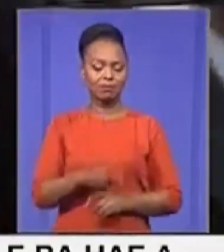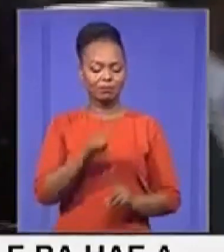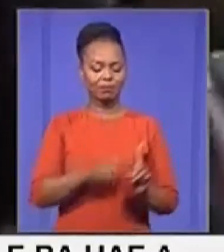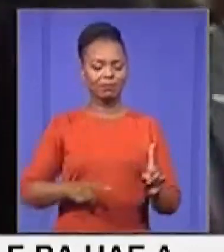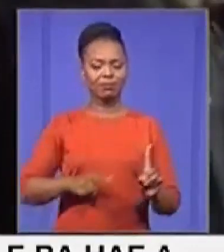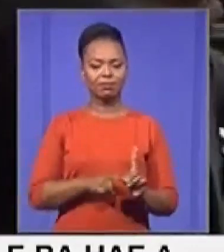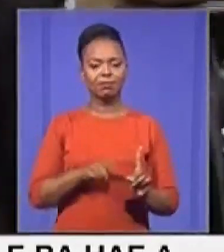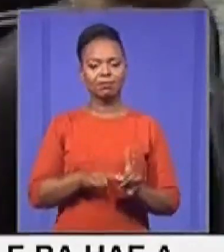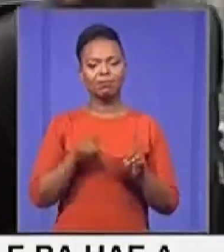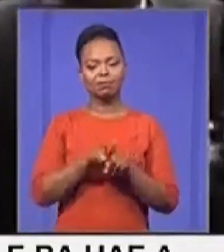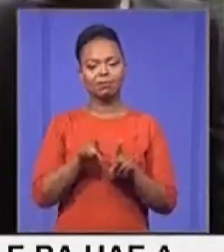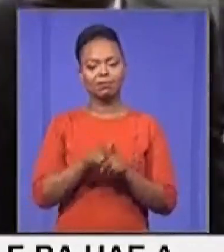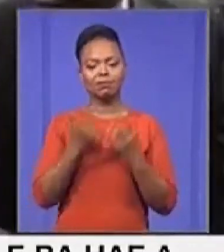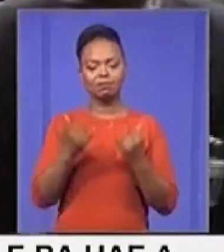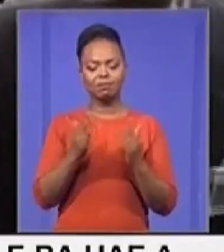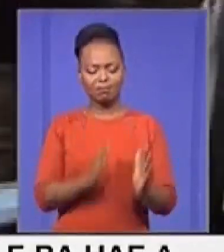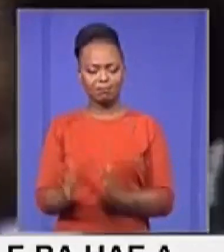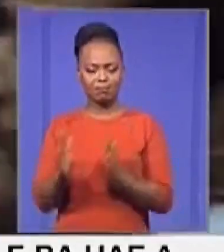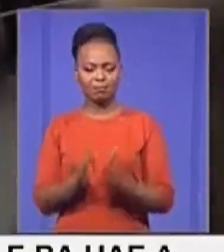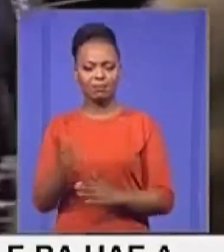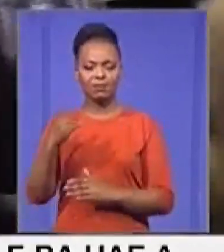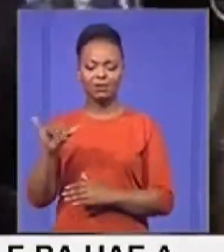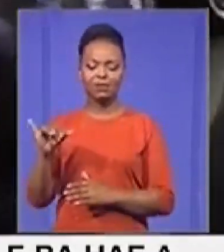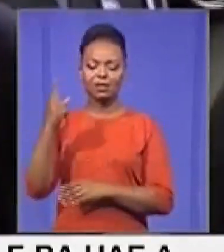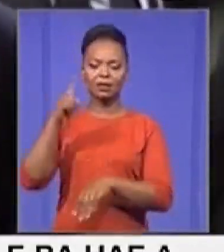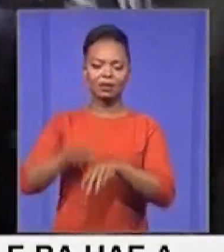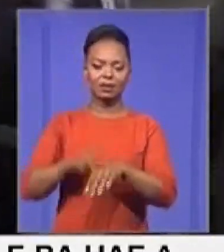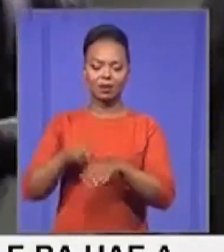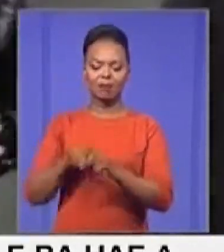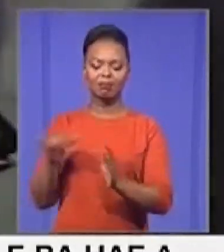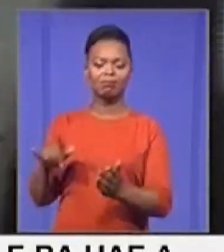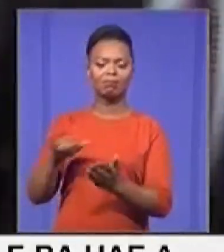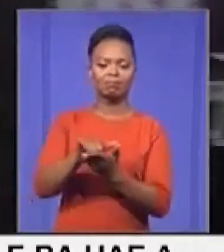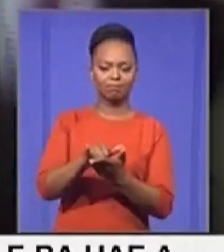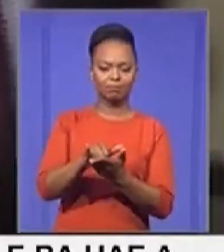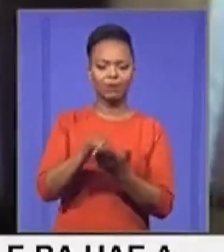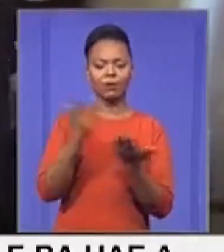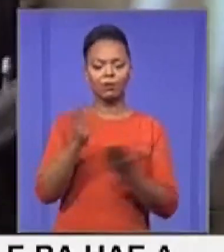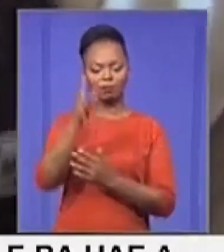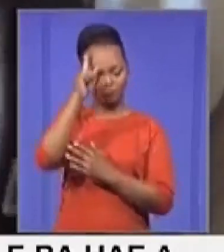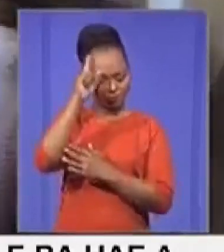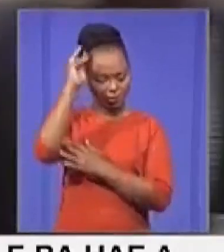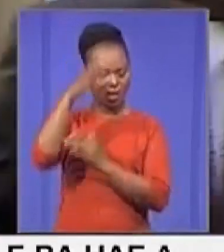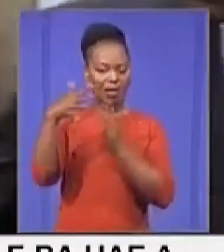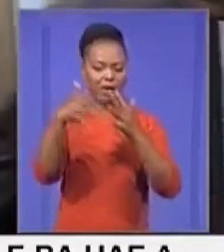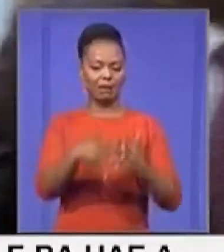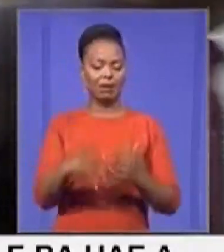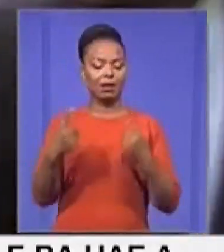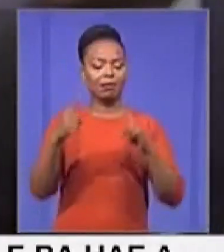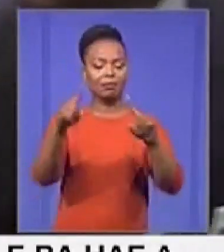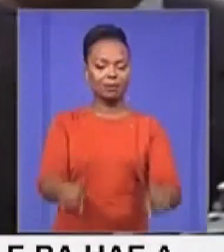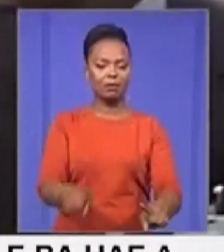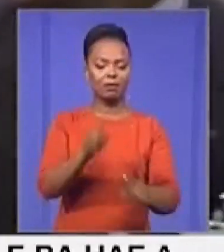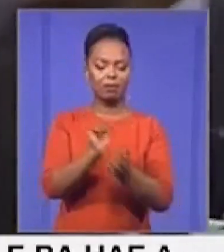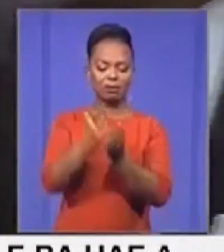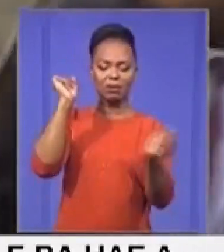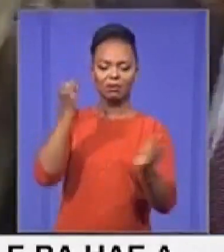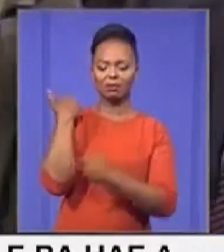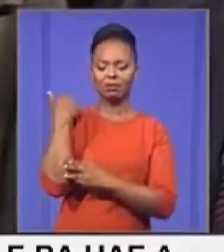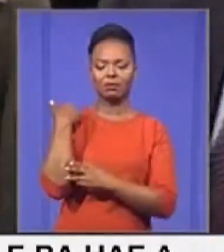Belafonte e bile karolo ya moifo wa ditlhophiso tsa leeto la pele la mopresidente wa mehleng Nelson Mandela America ka mora ho lokolwa tjhankaneng